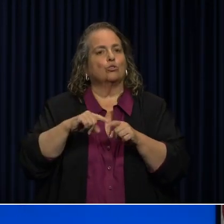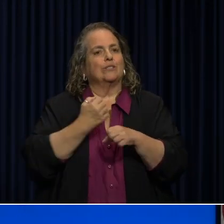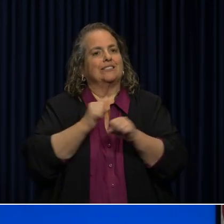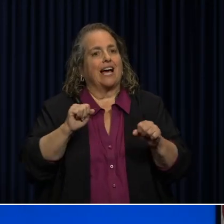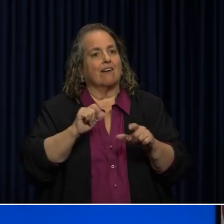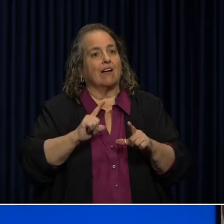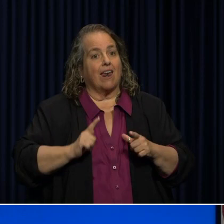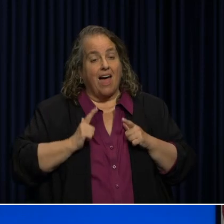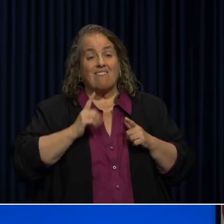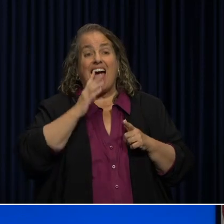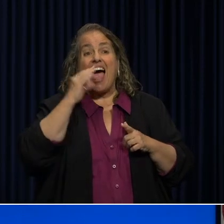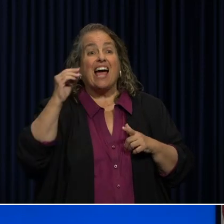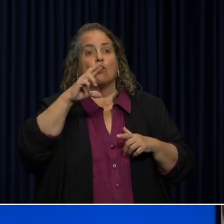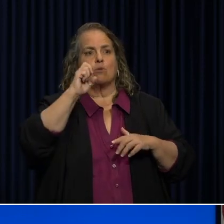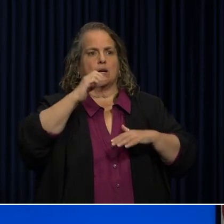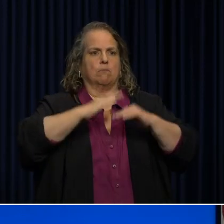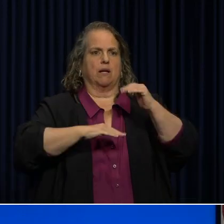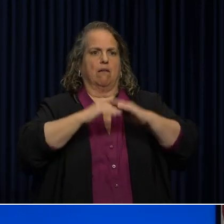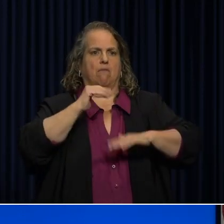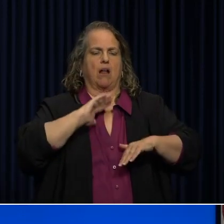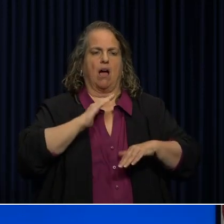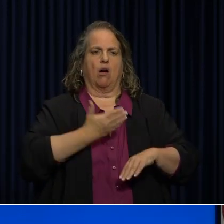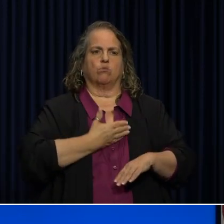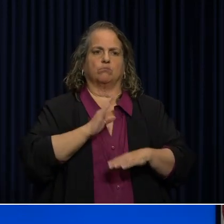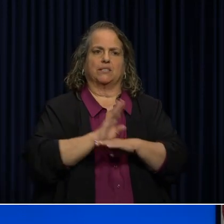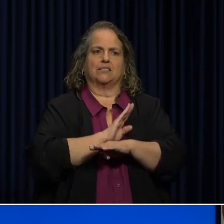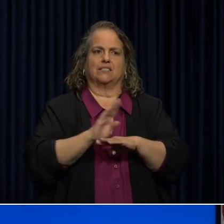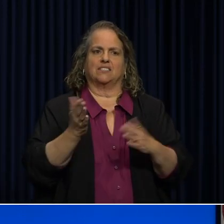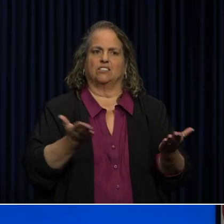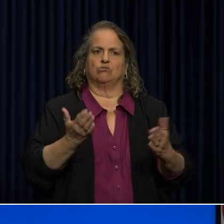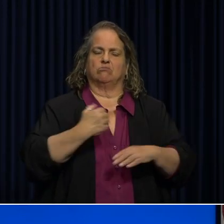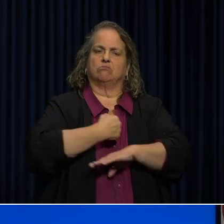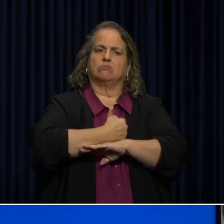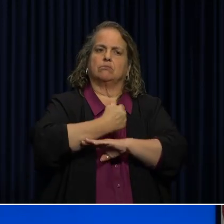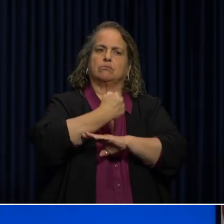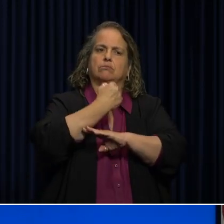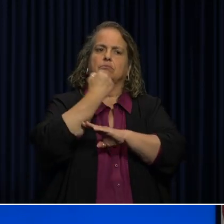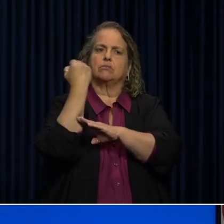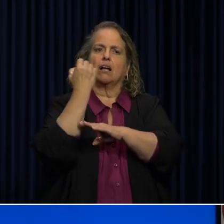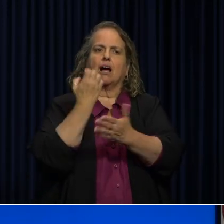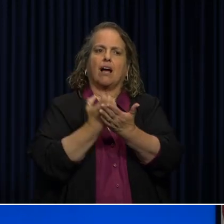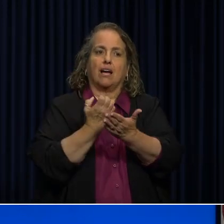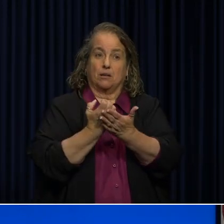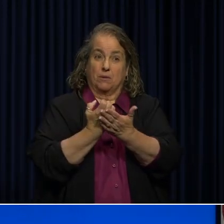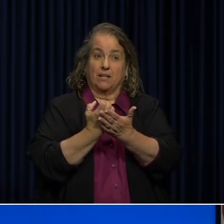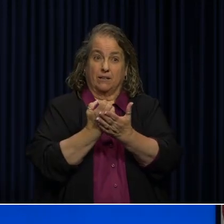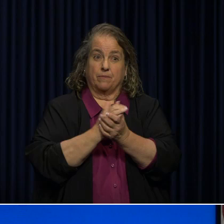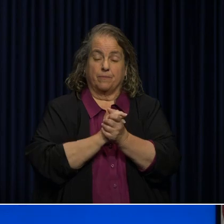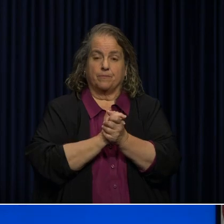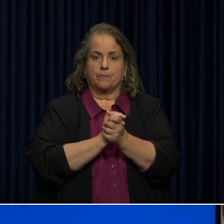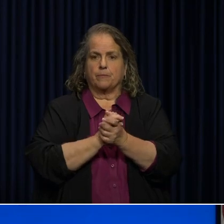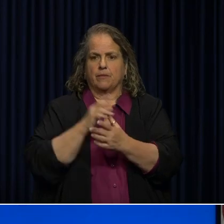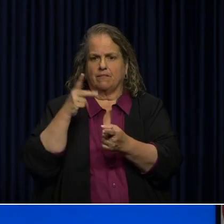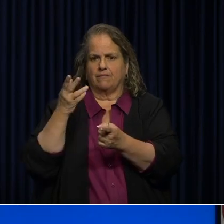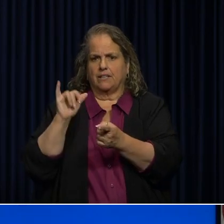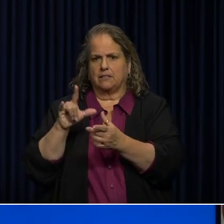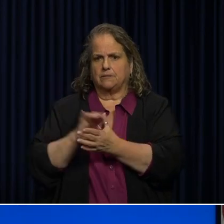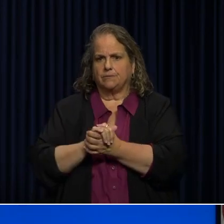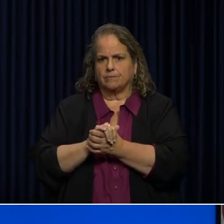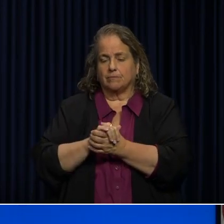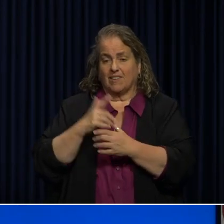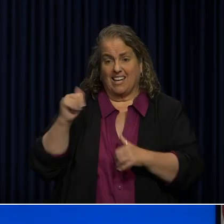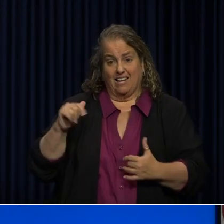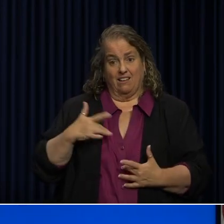economy, not over years, but hopefully over a much shorter time. Phil. Any thoughts about